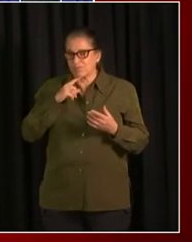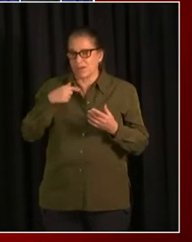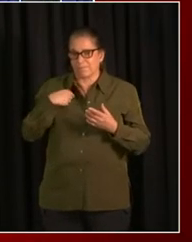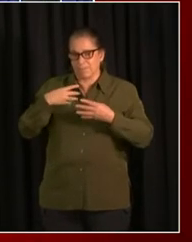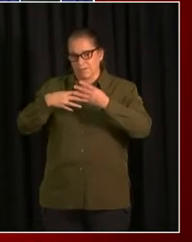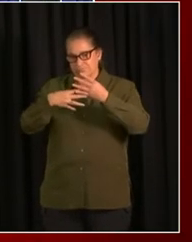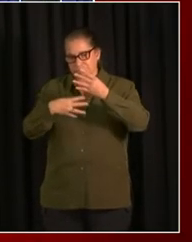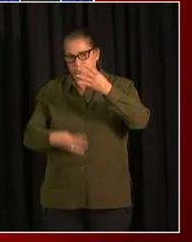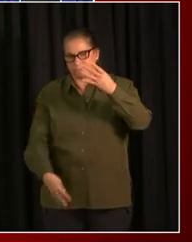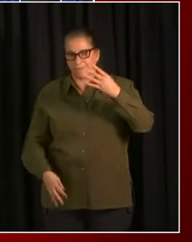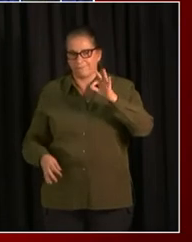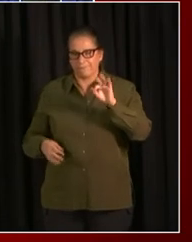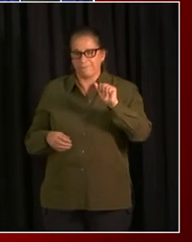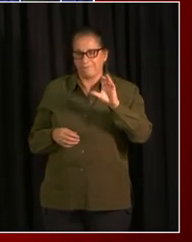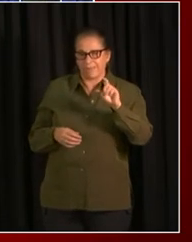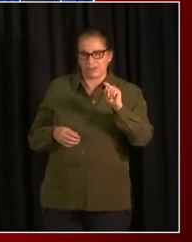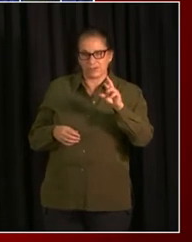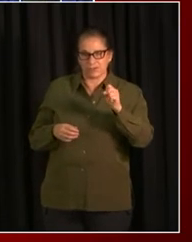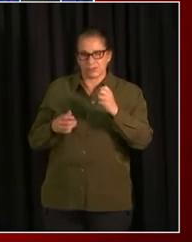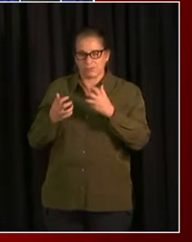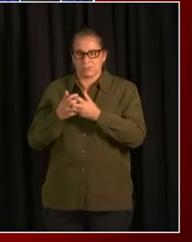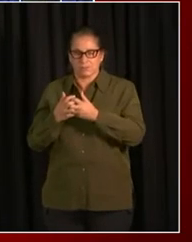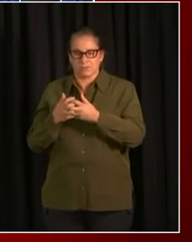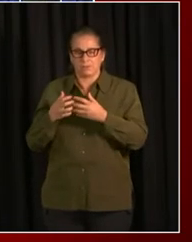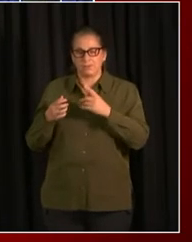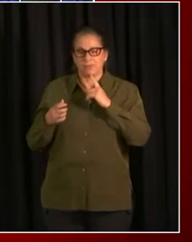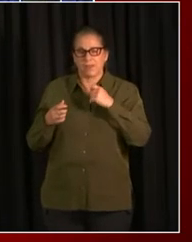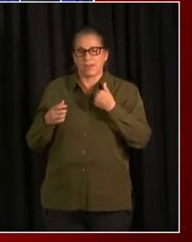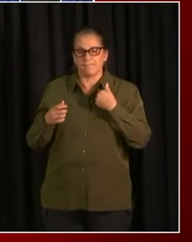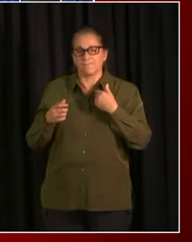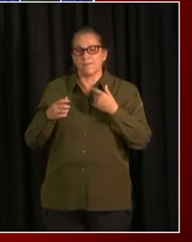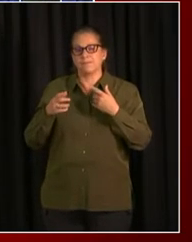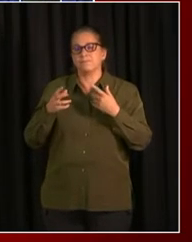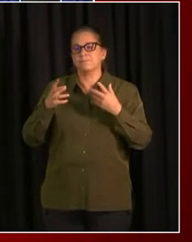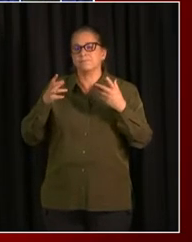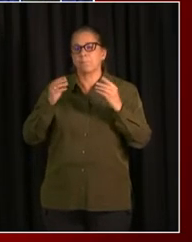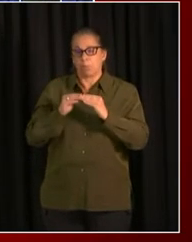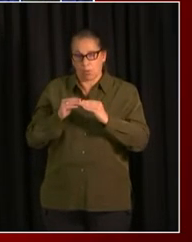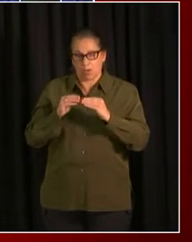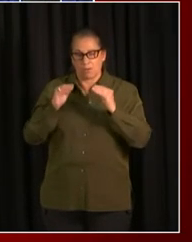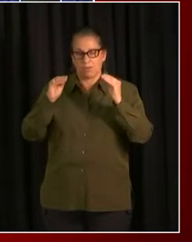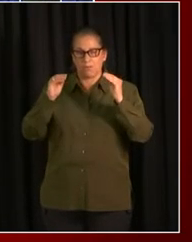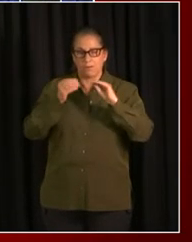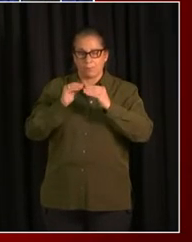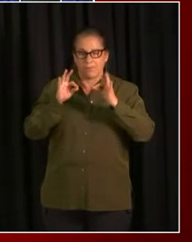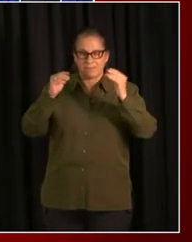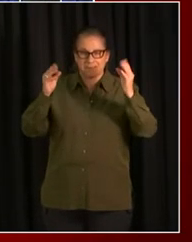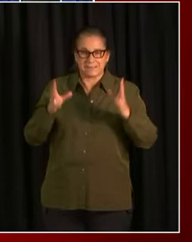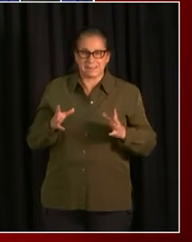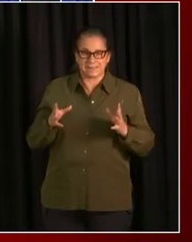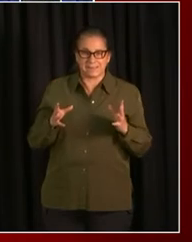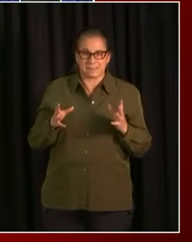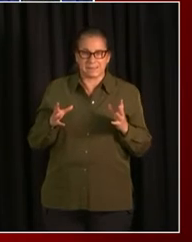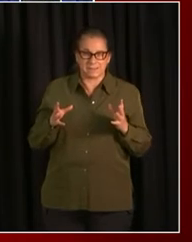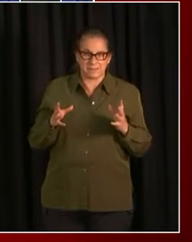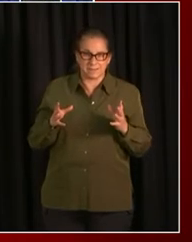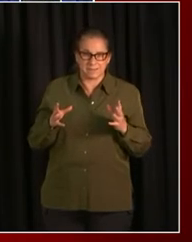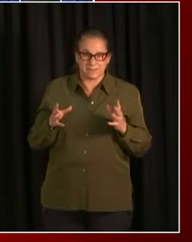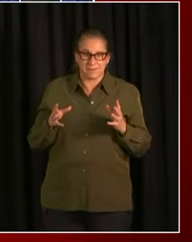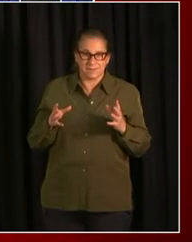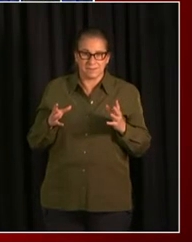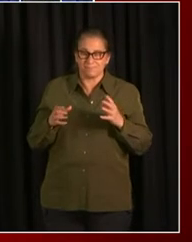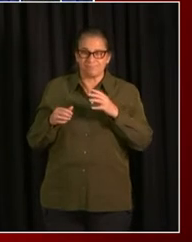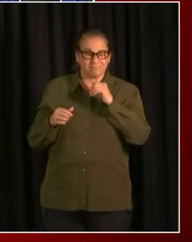I think that there's a much larger number of teachers than maybe a lot of folks assume